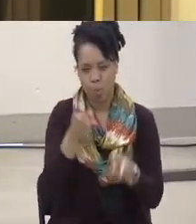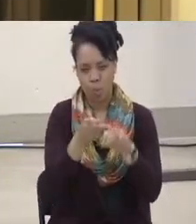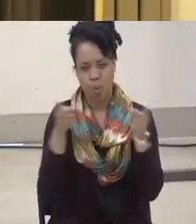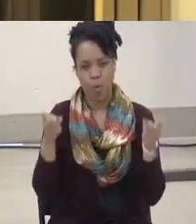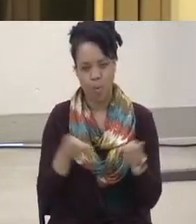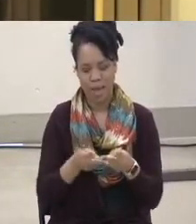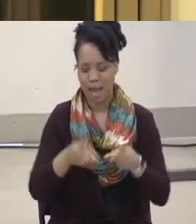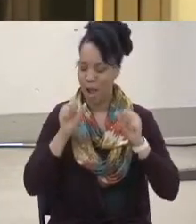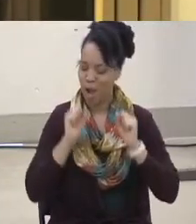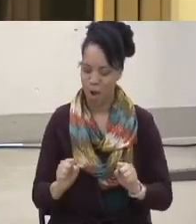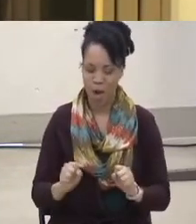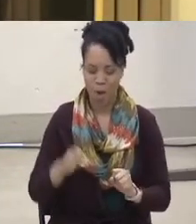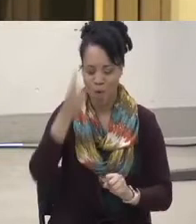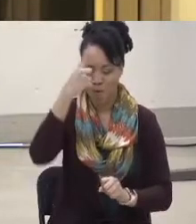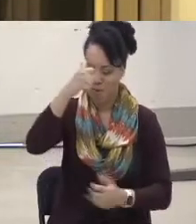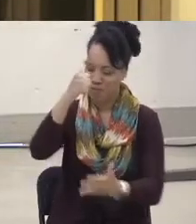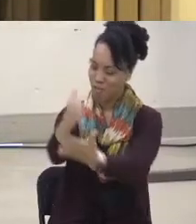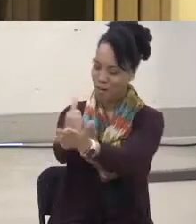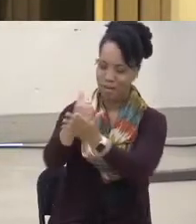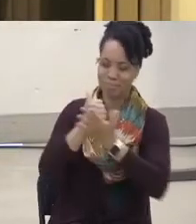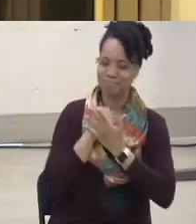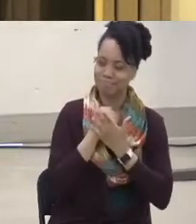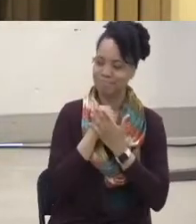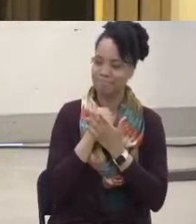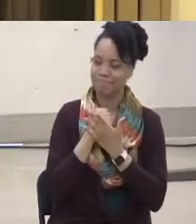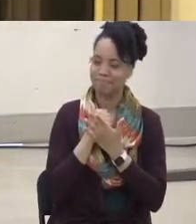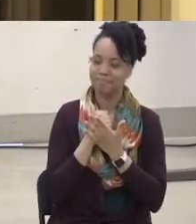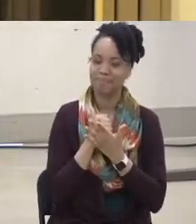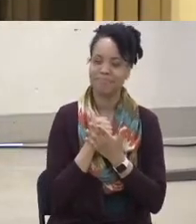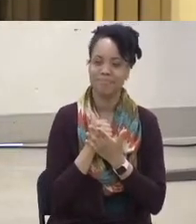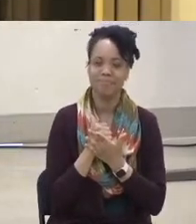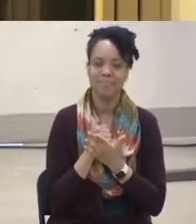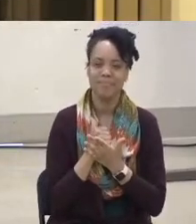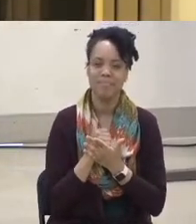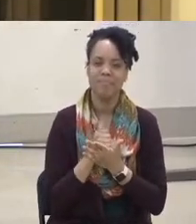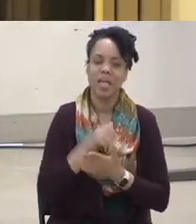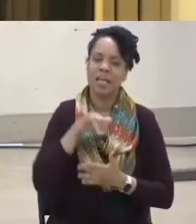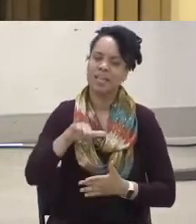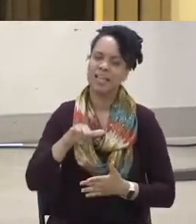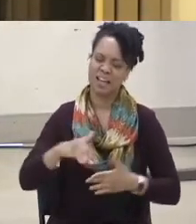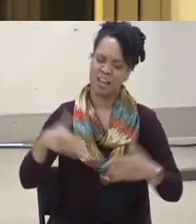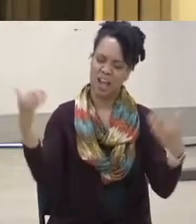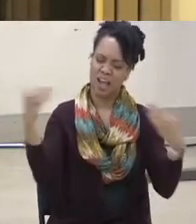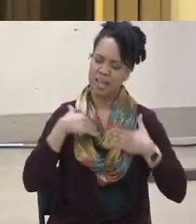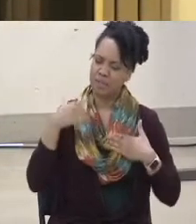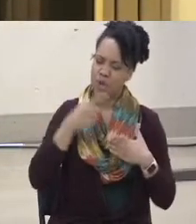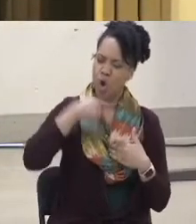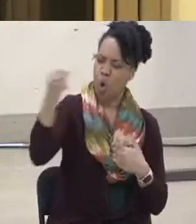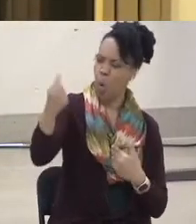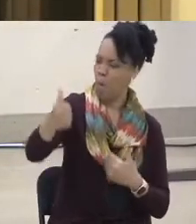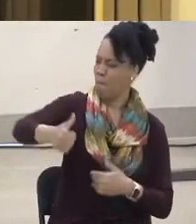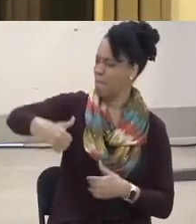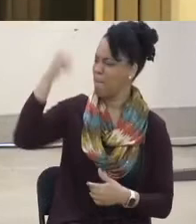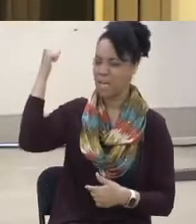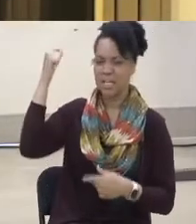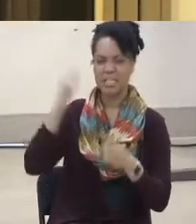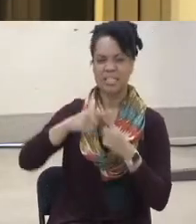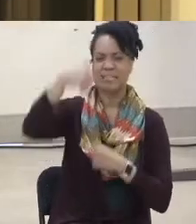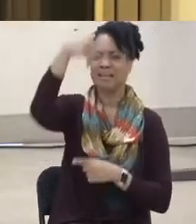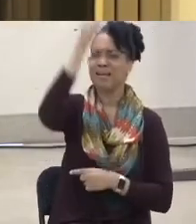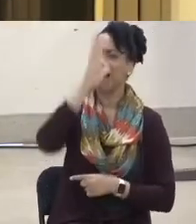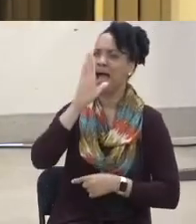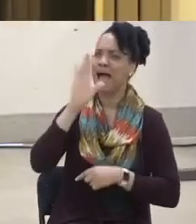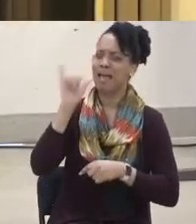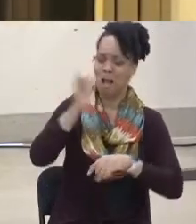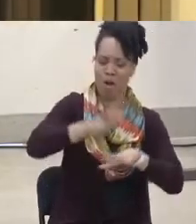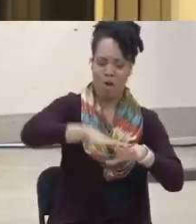go to for help. hay un solo lugar donde yo puedo ir para obtener ayuda. That I have to go back to the God that